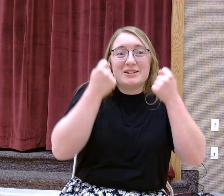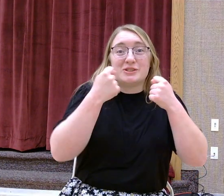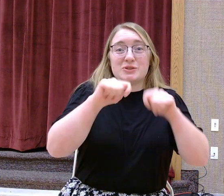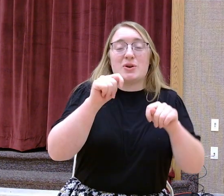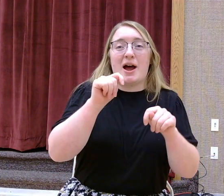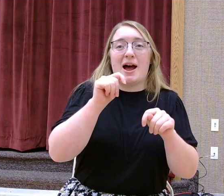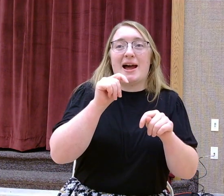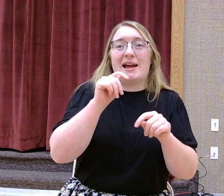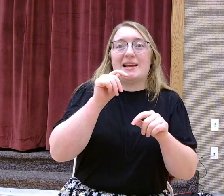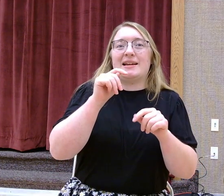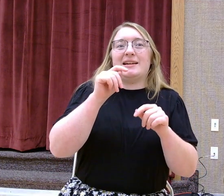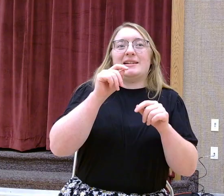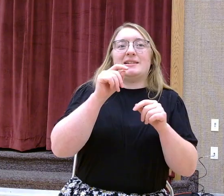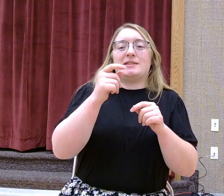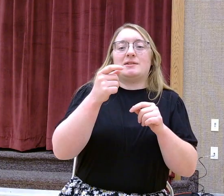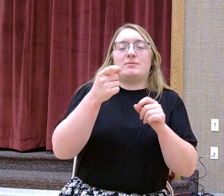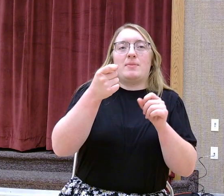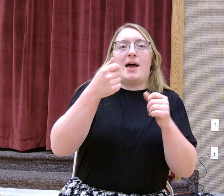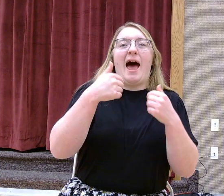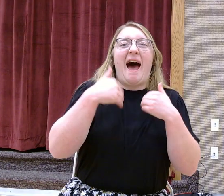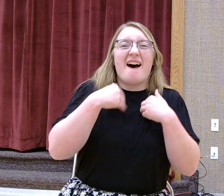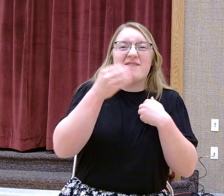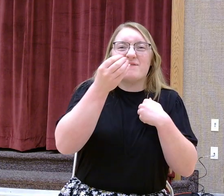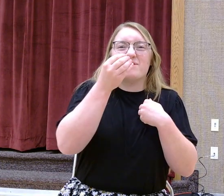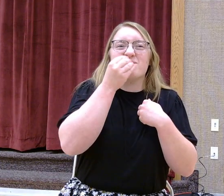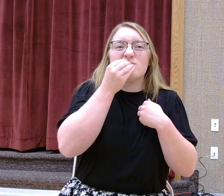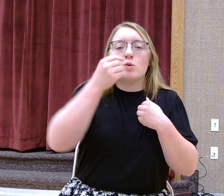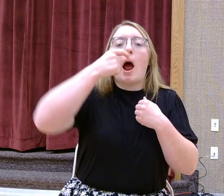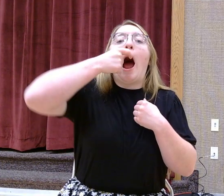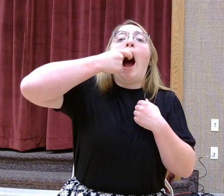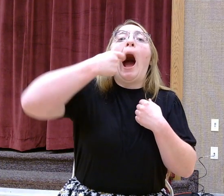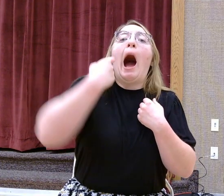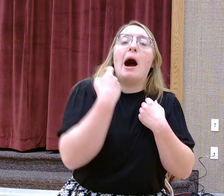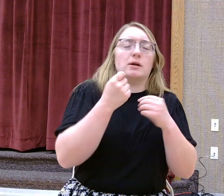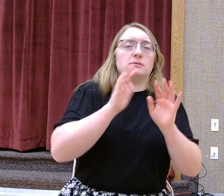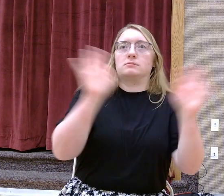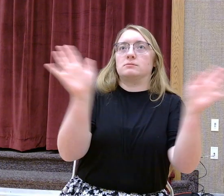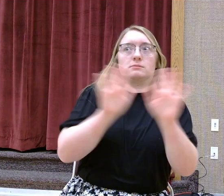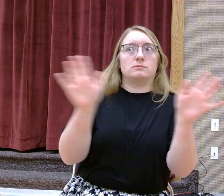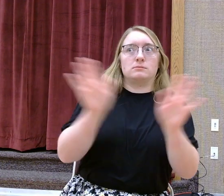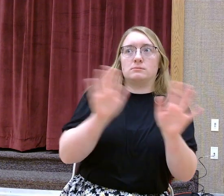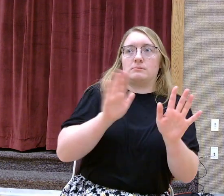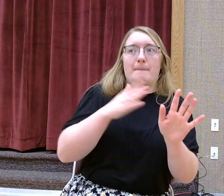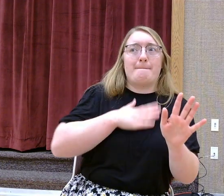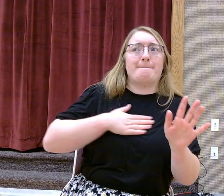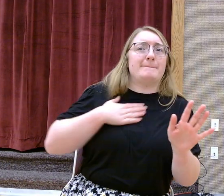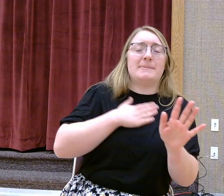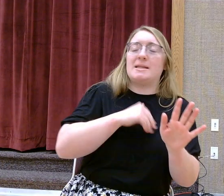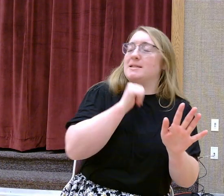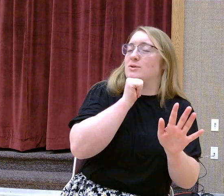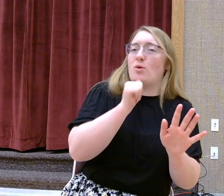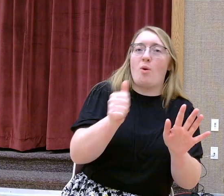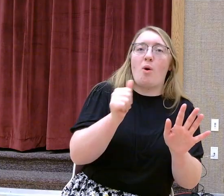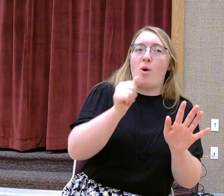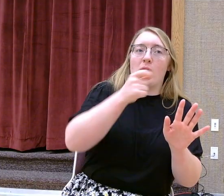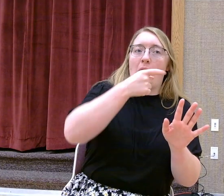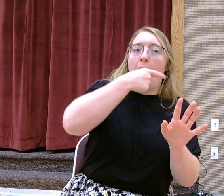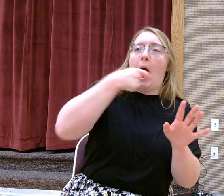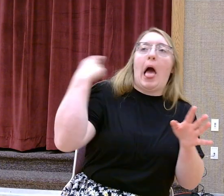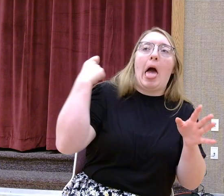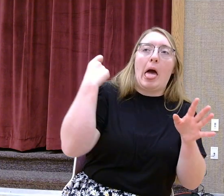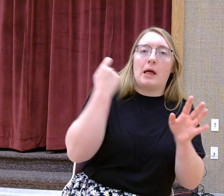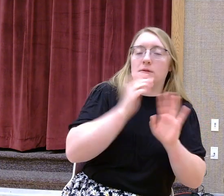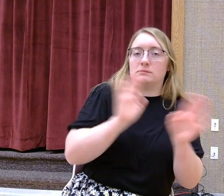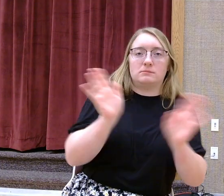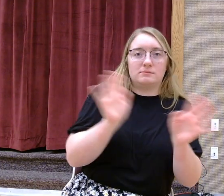in his mouth and say, "Oh, I need to get food out." And I said, "Ma'am, no, don't do that, please. You never do a blind finger sweep